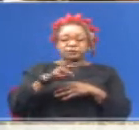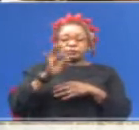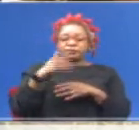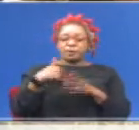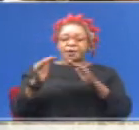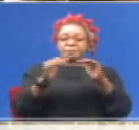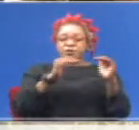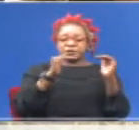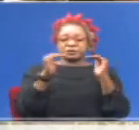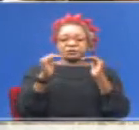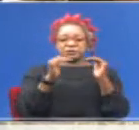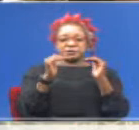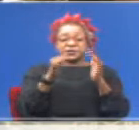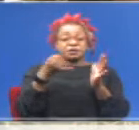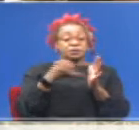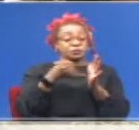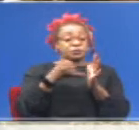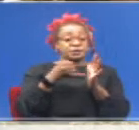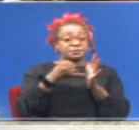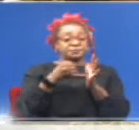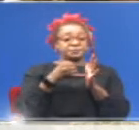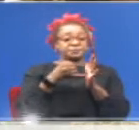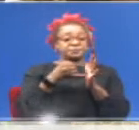democracy, including buying off